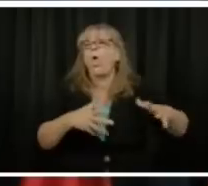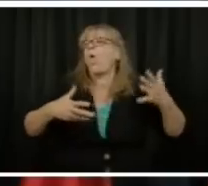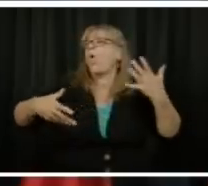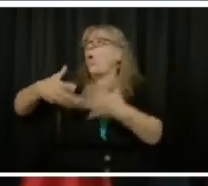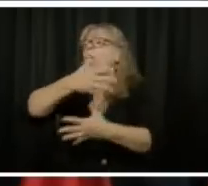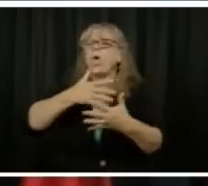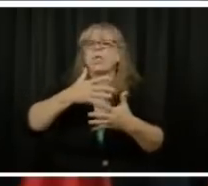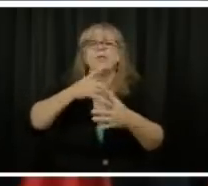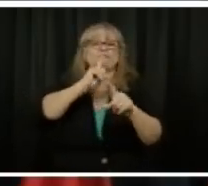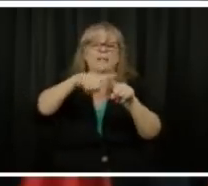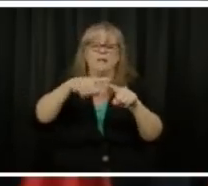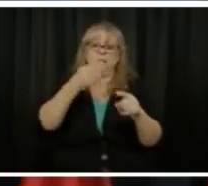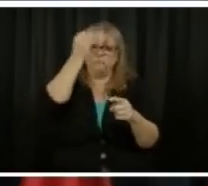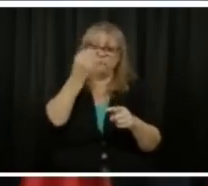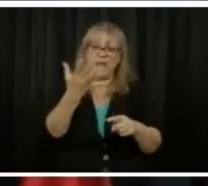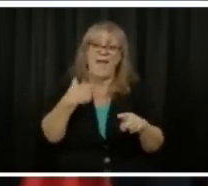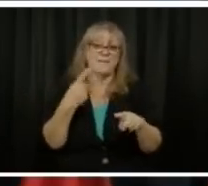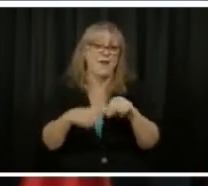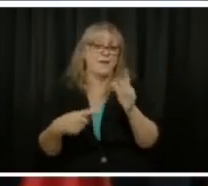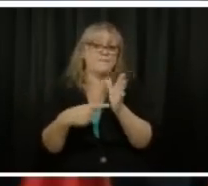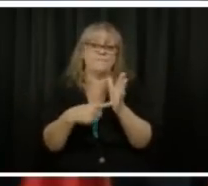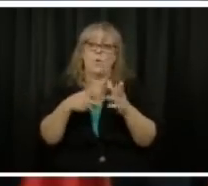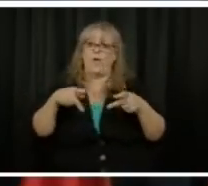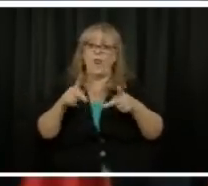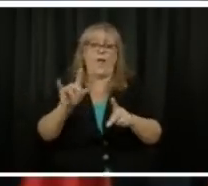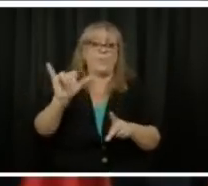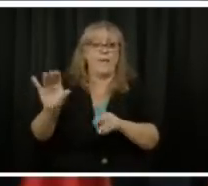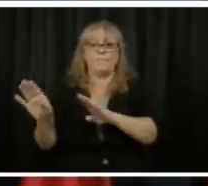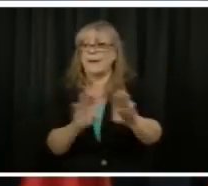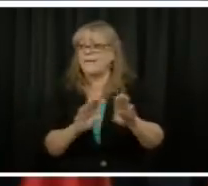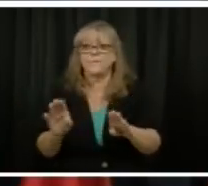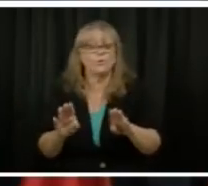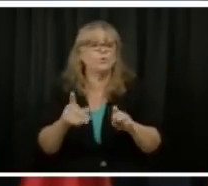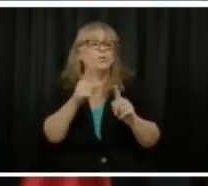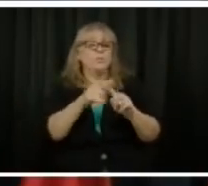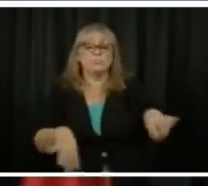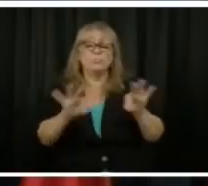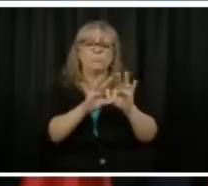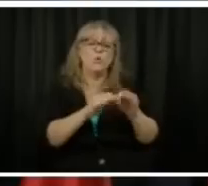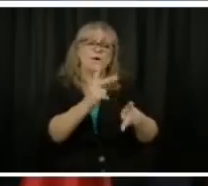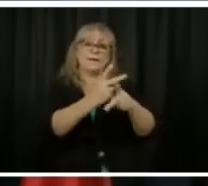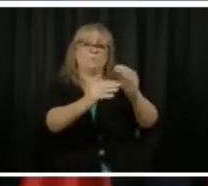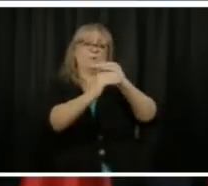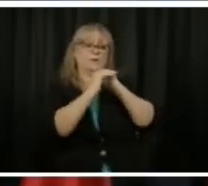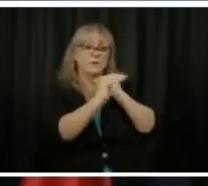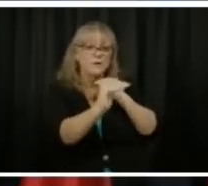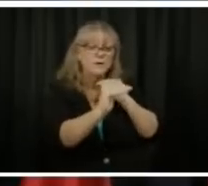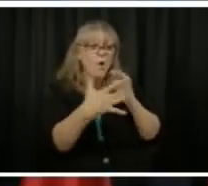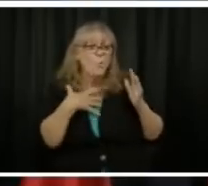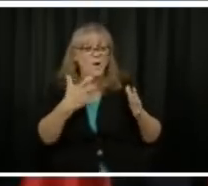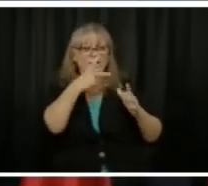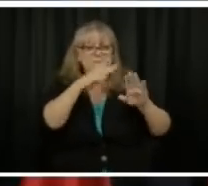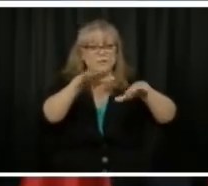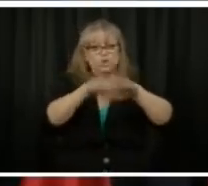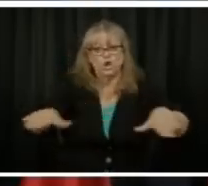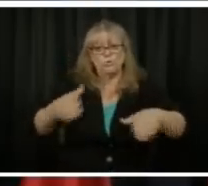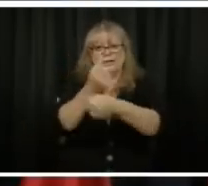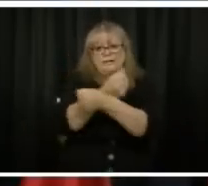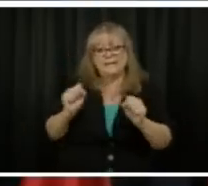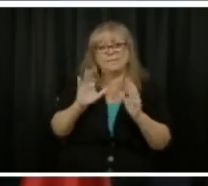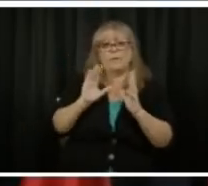for kids returning to school, and of course a loss of life. And in the long run, I hope that we can work with the legislature